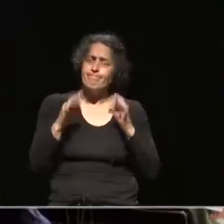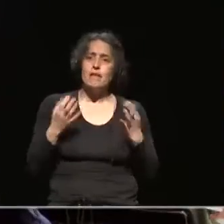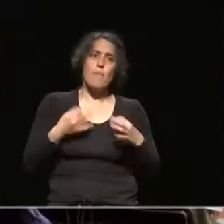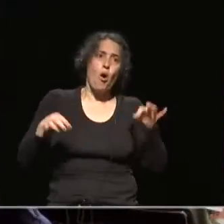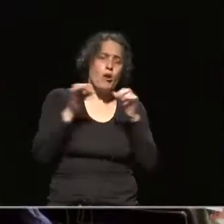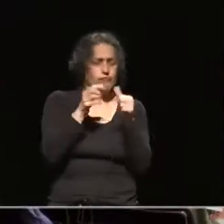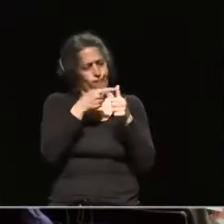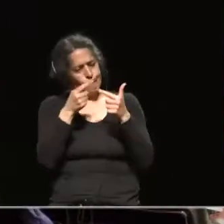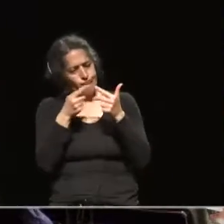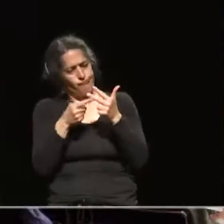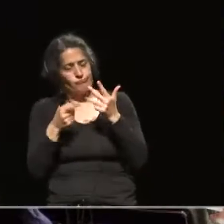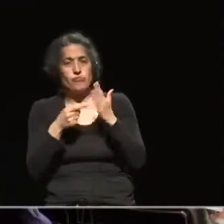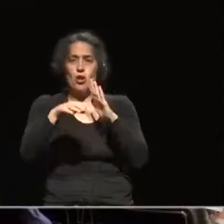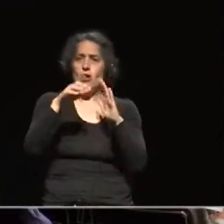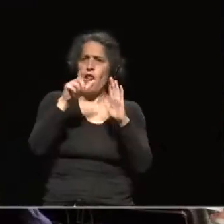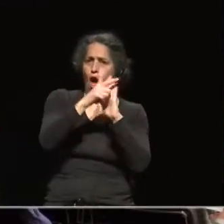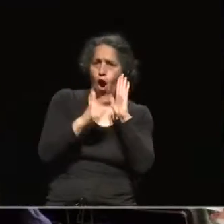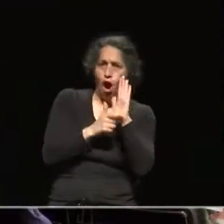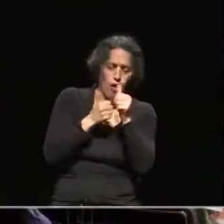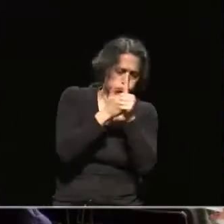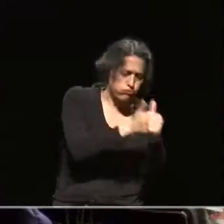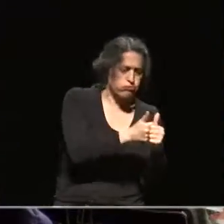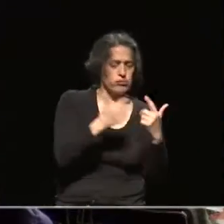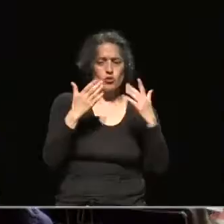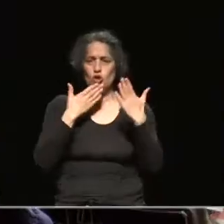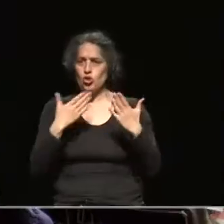democracy, the rule of law, etc. Now,